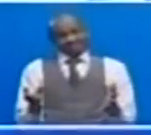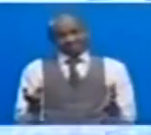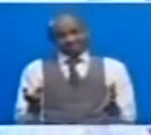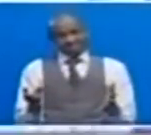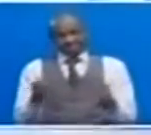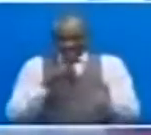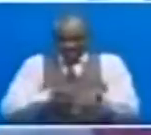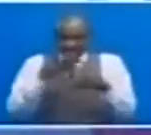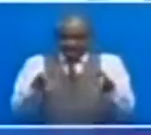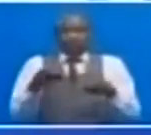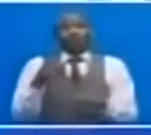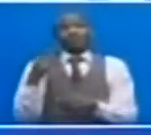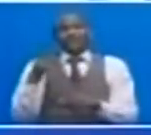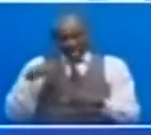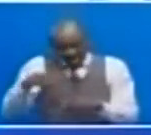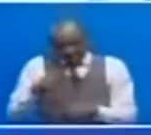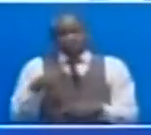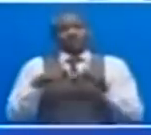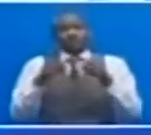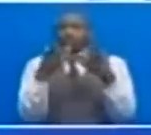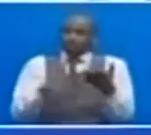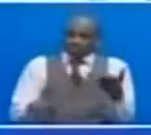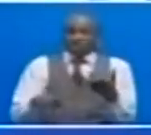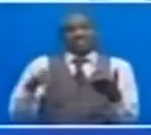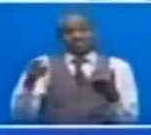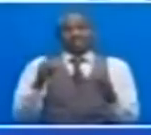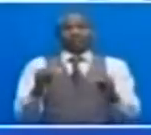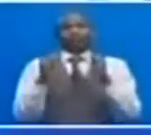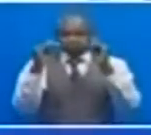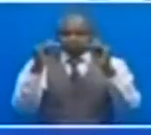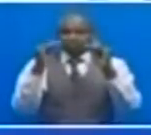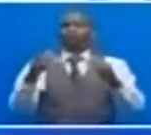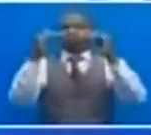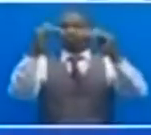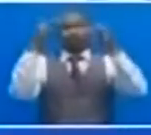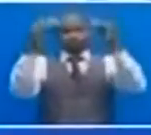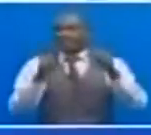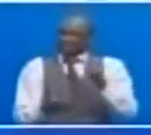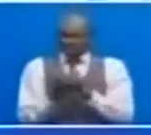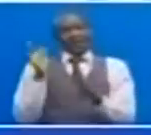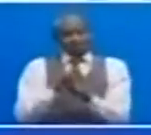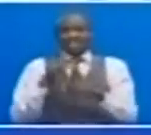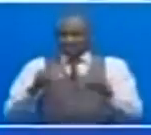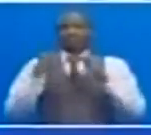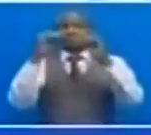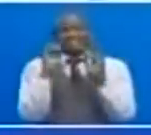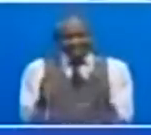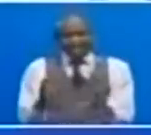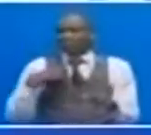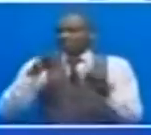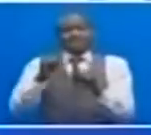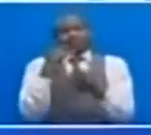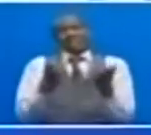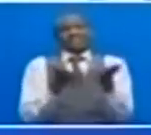And at this point, the only thing that keeps us in this poorly paying civil service is career progression. So if there's no career progression, why would we